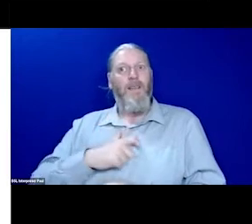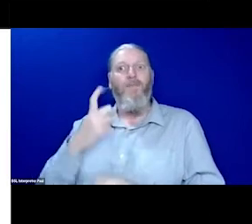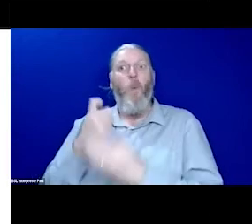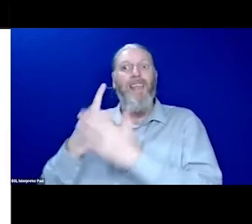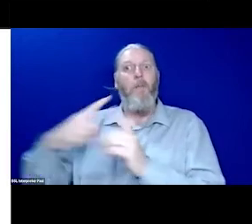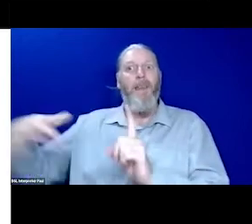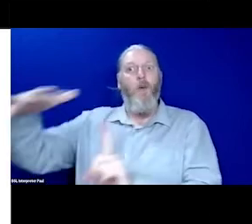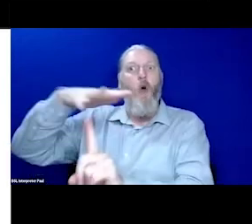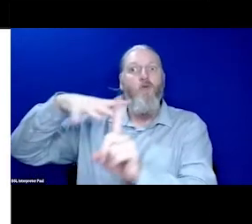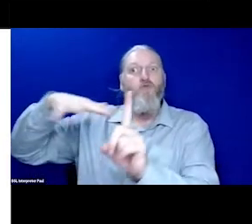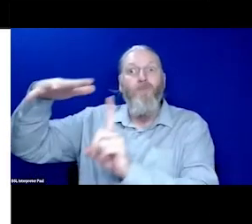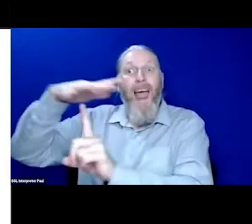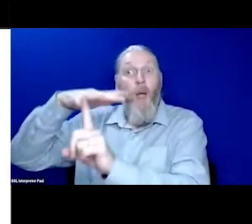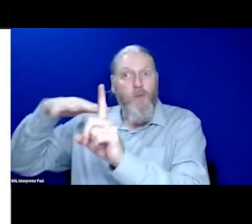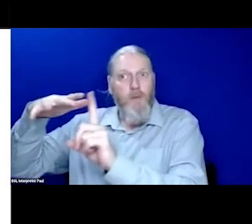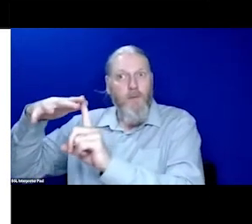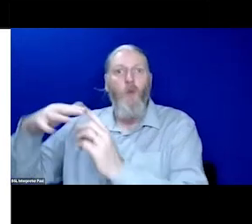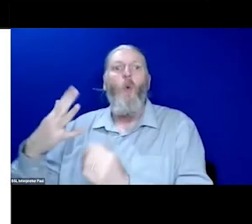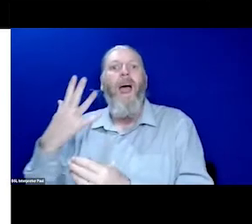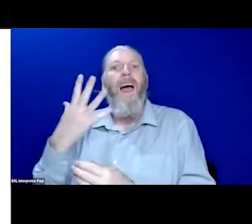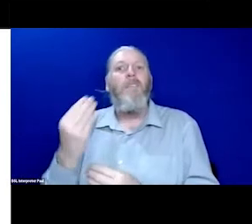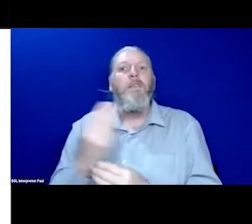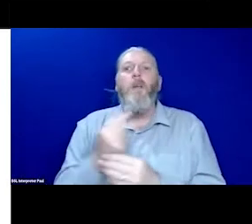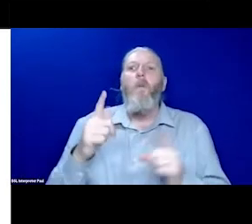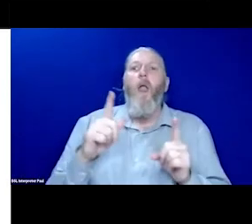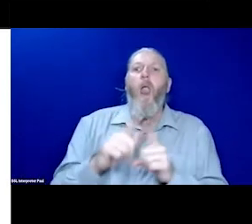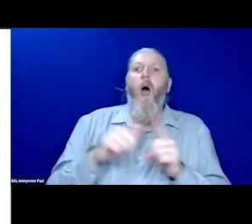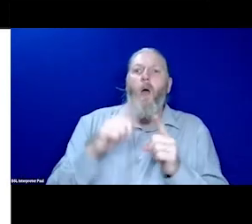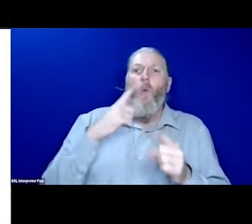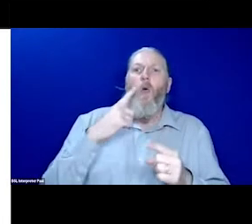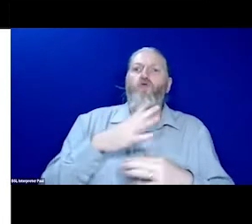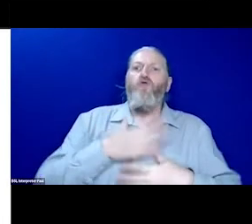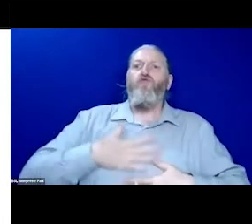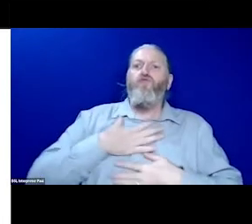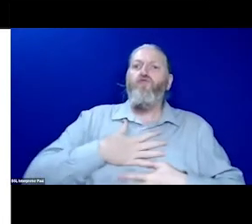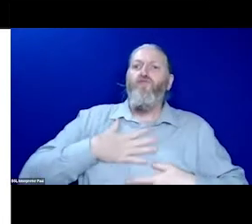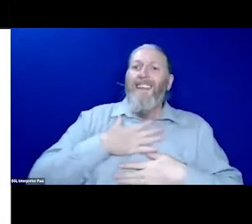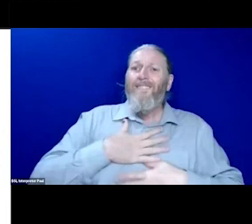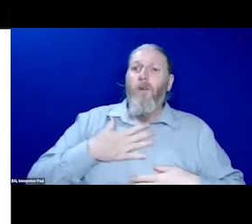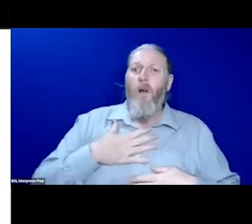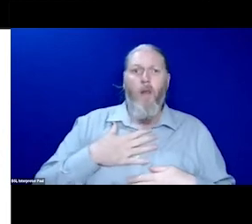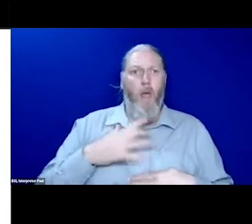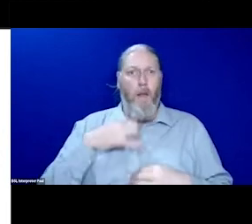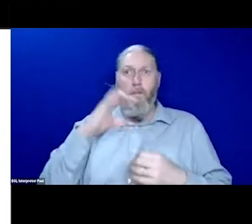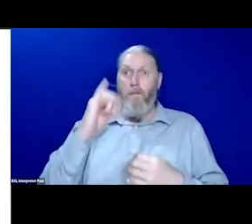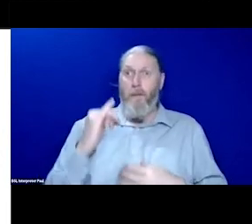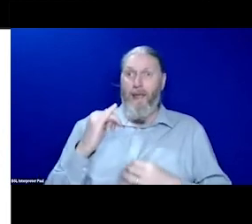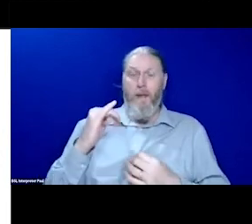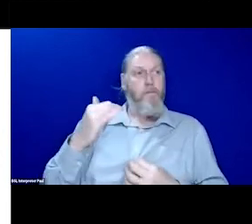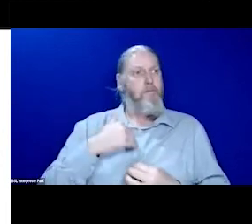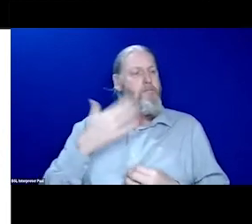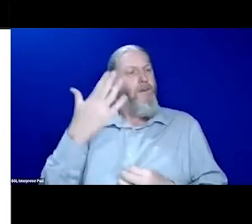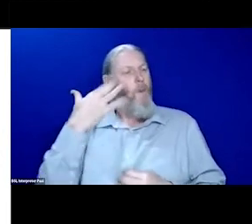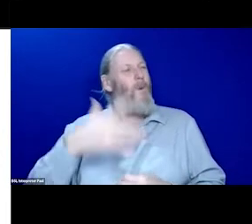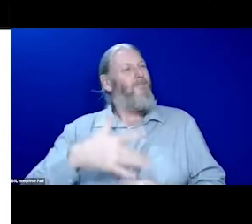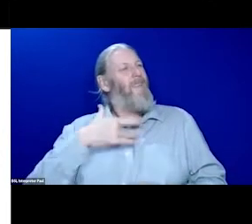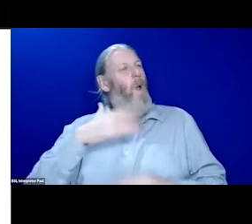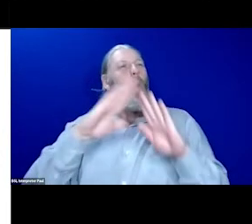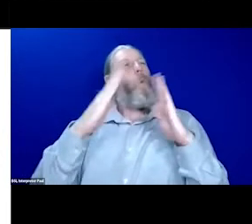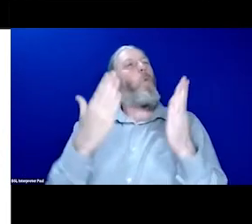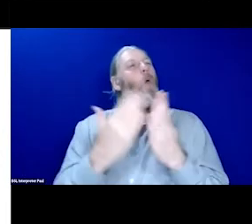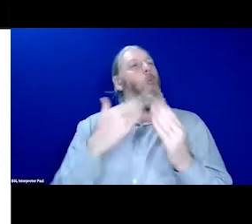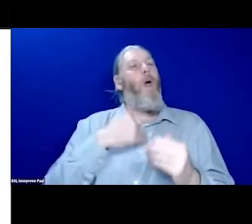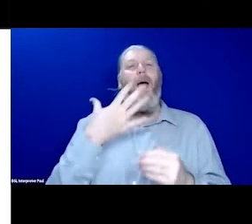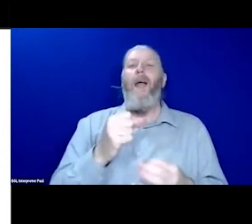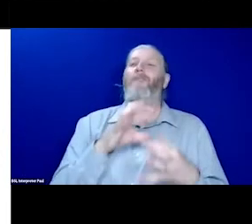and ecological grief. And this is about losing the solace that you might feel from connection to the natural environment and